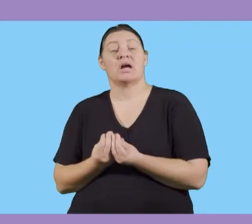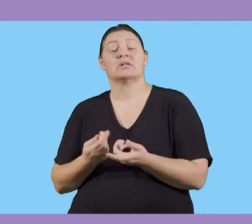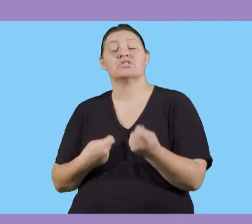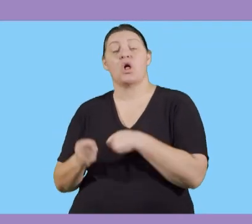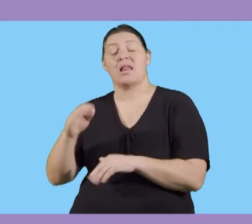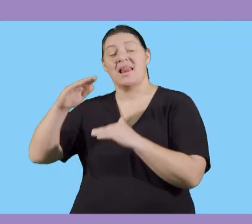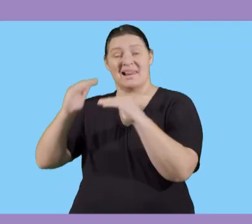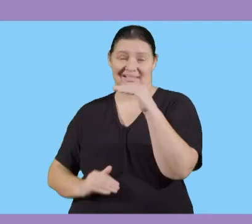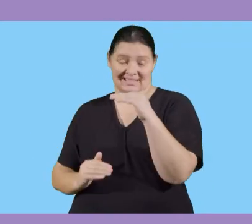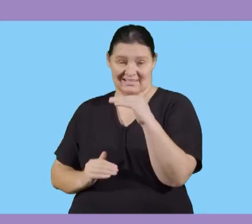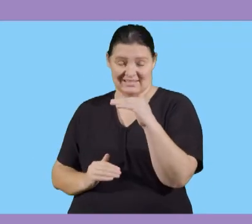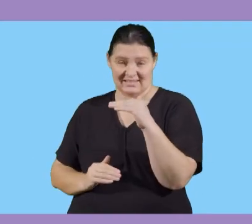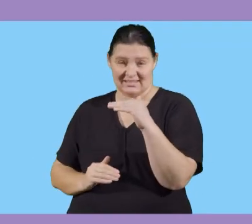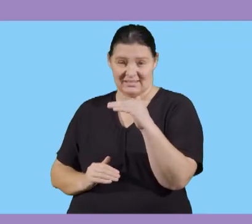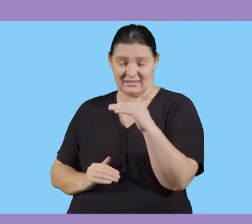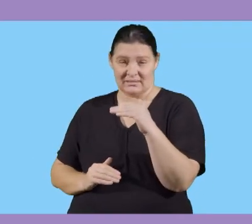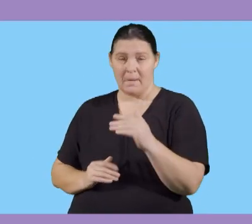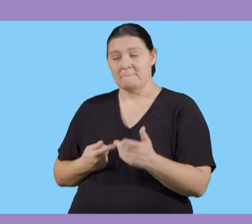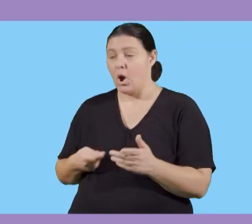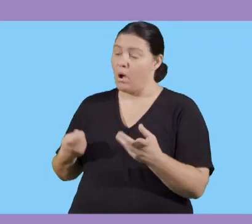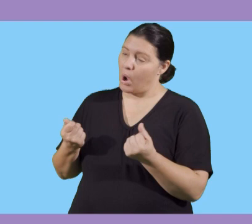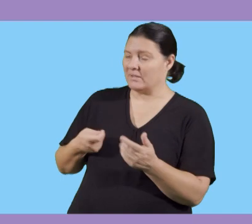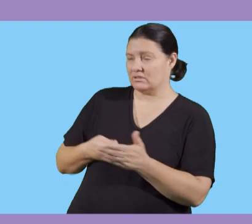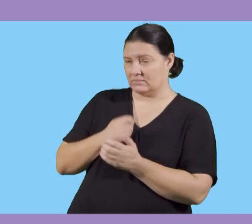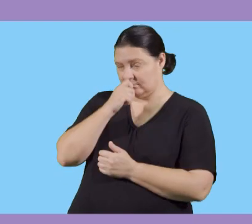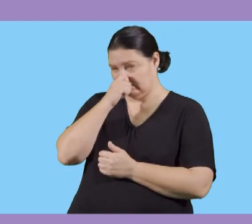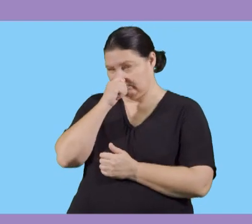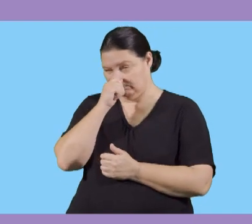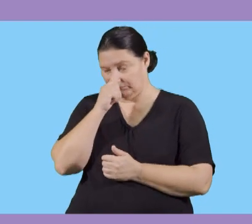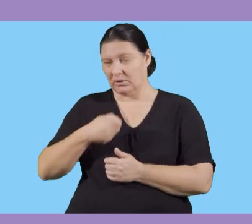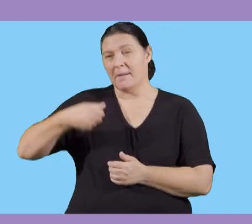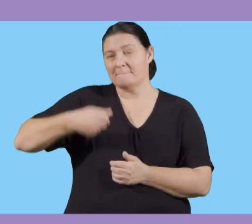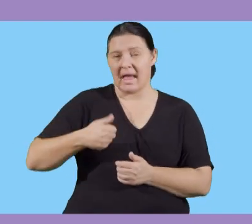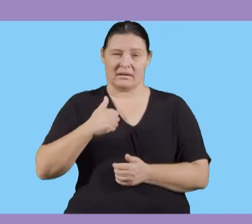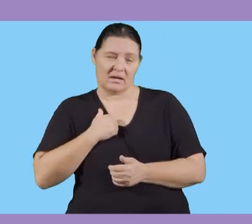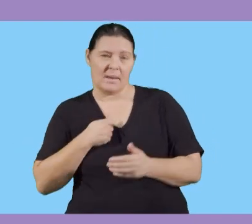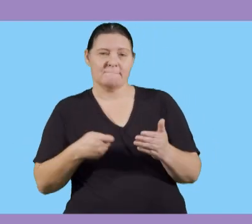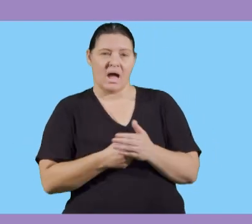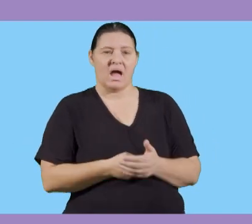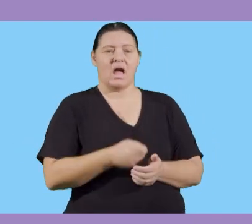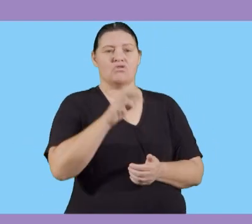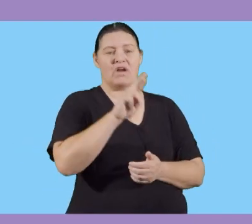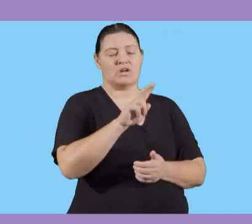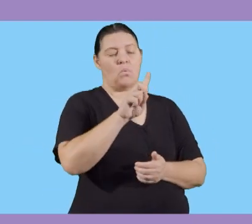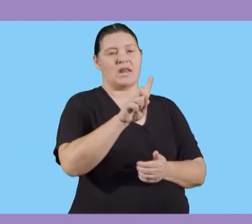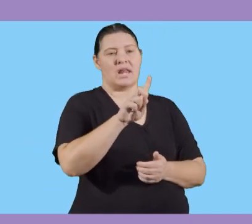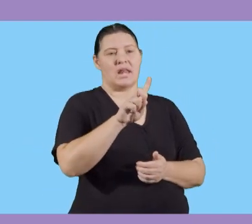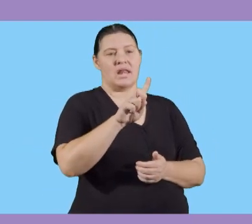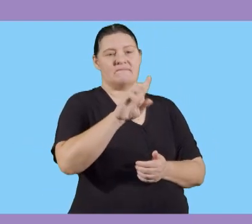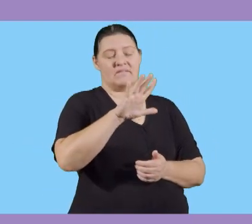for less than what it costs. For example, a bag bought at 150 and resold